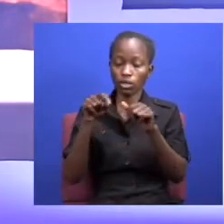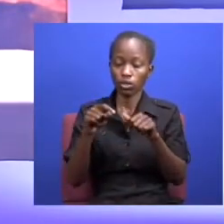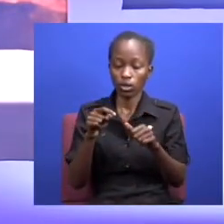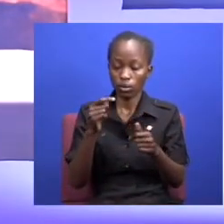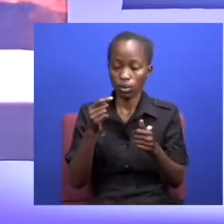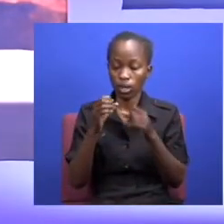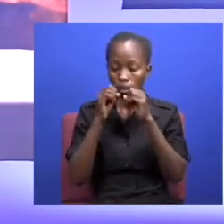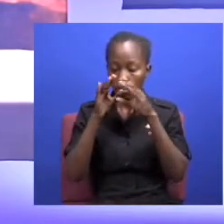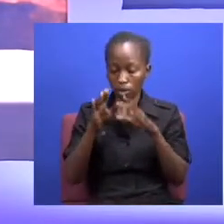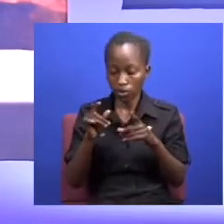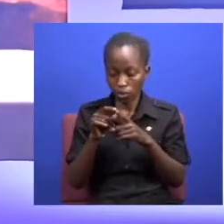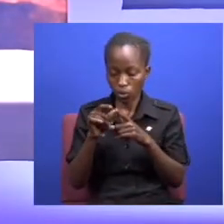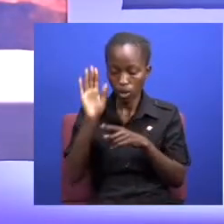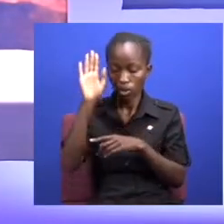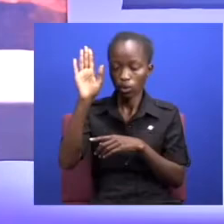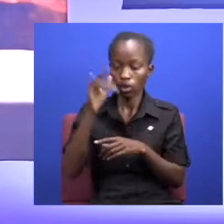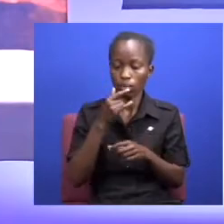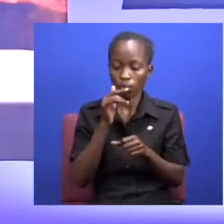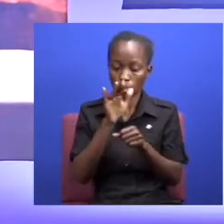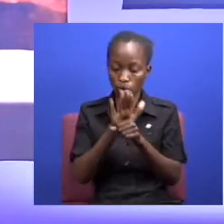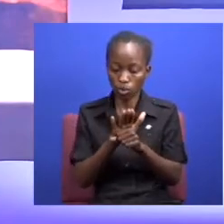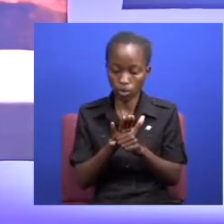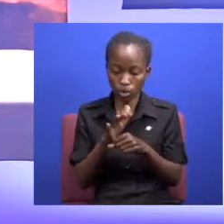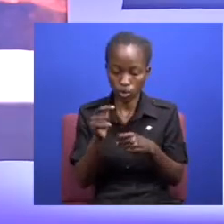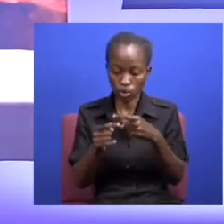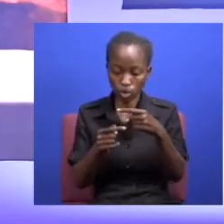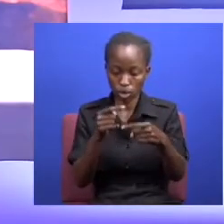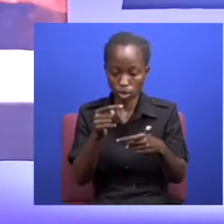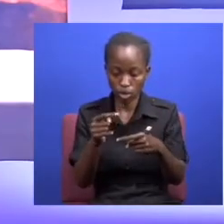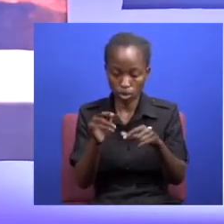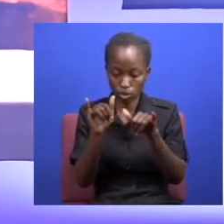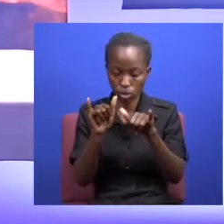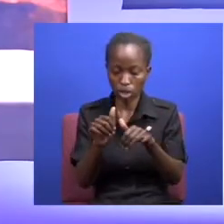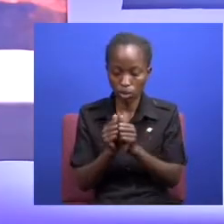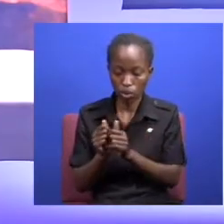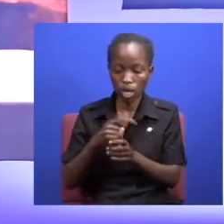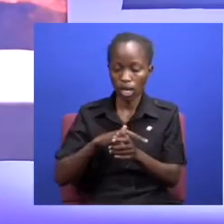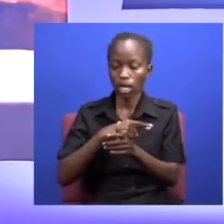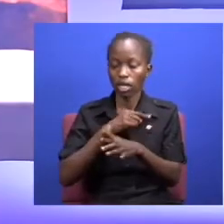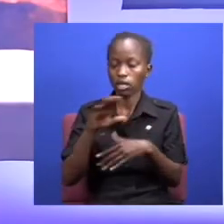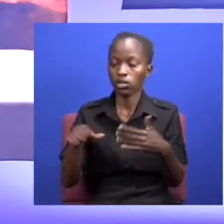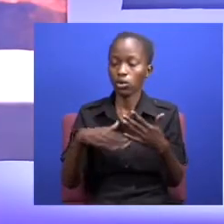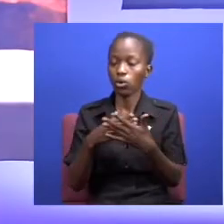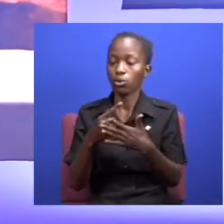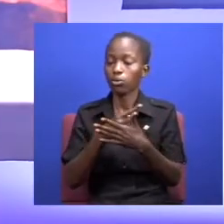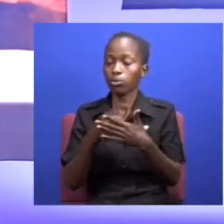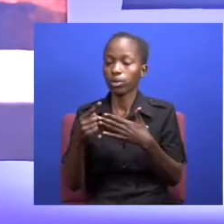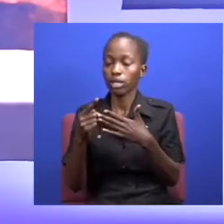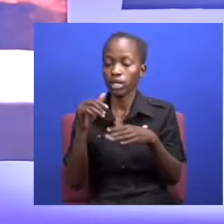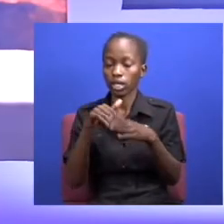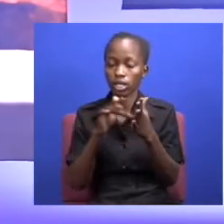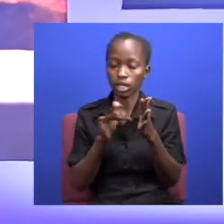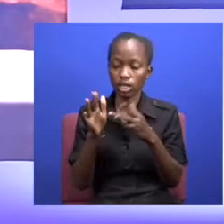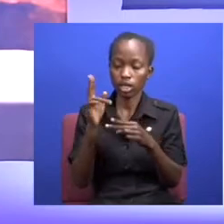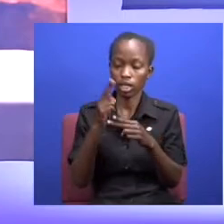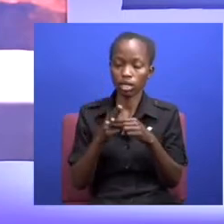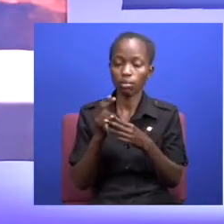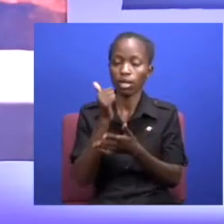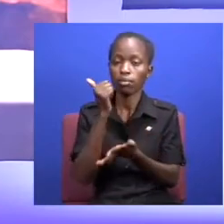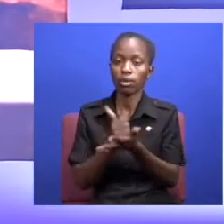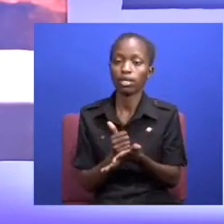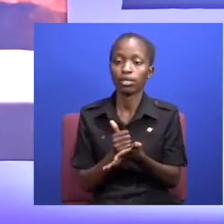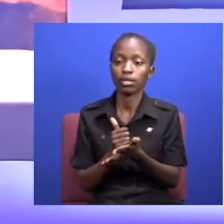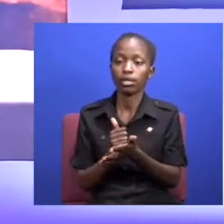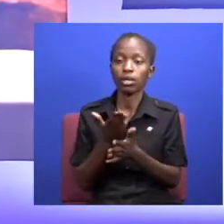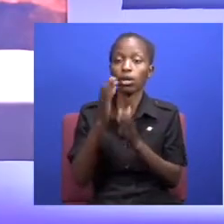today. May the blessing of your word and promises continue to abide with us throughout this week to come. In Jesus'